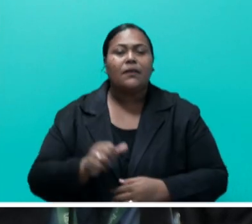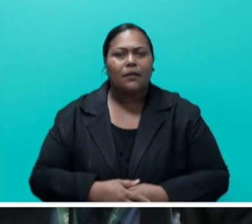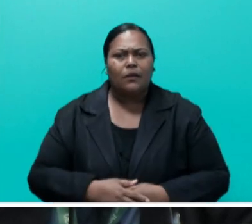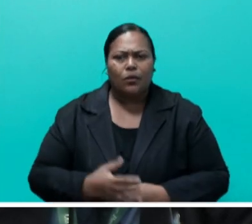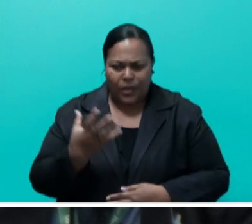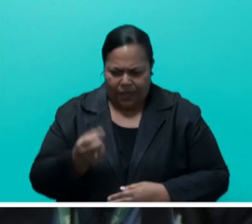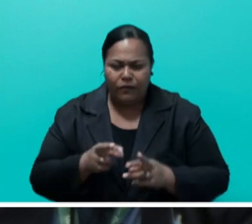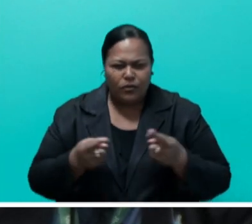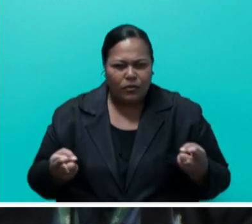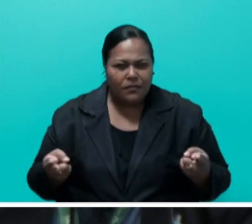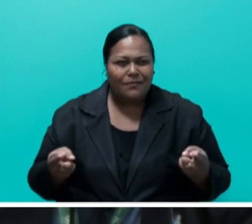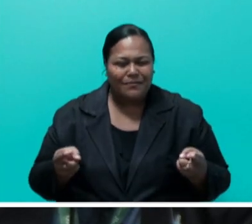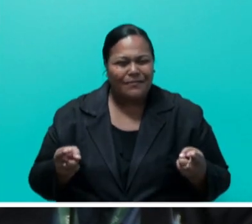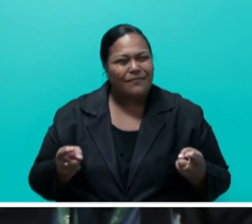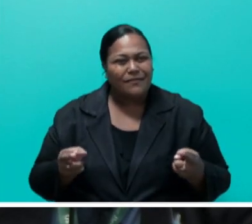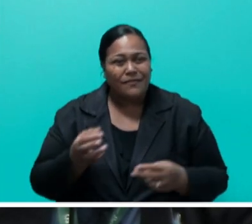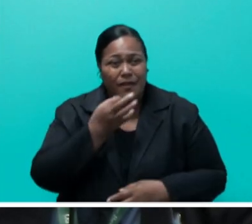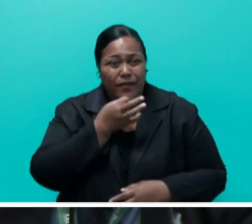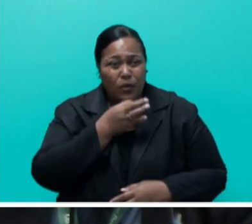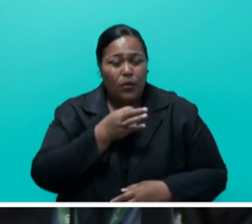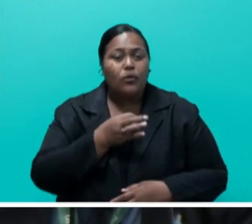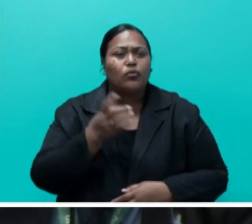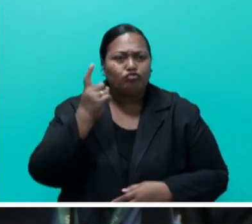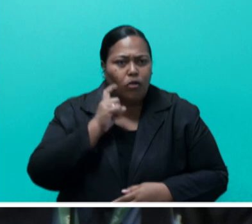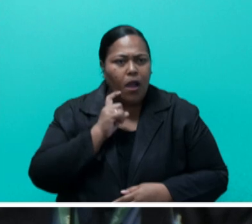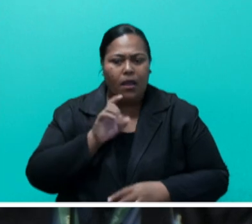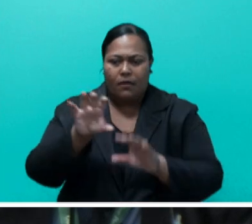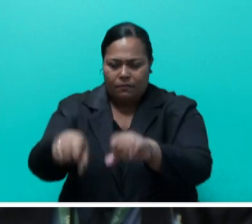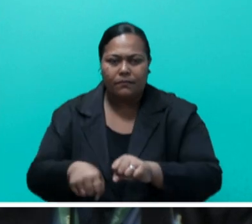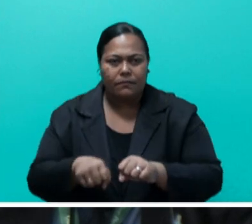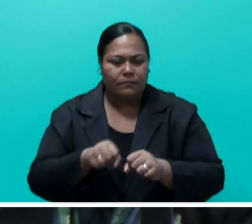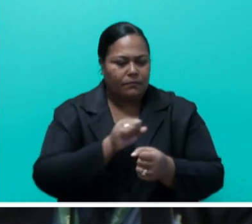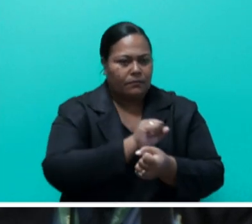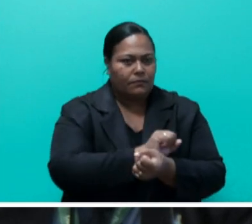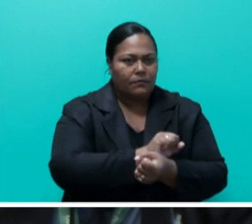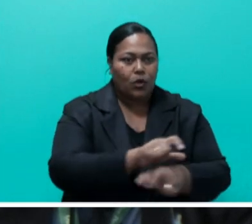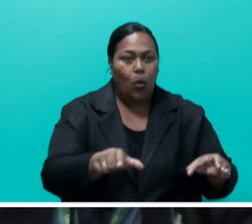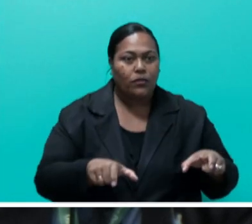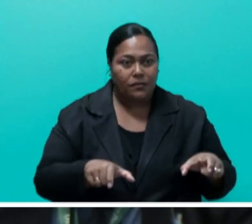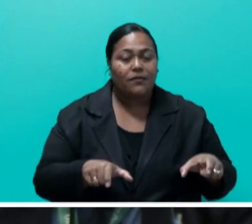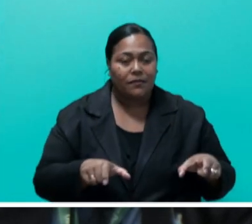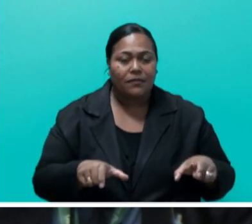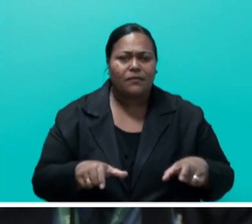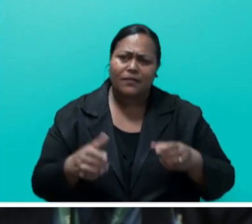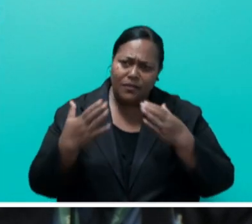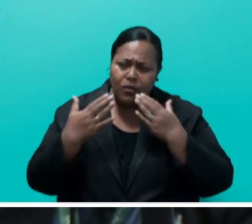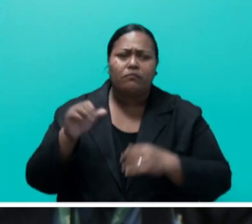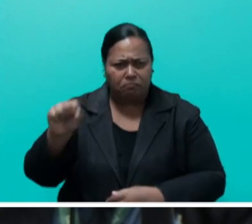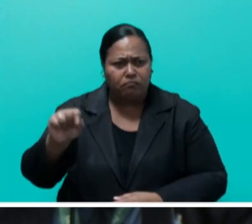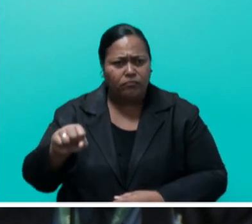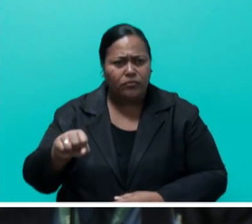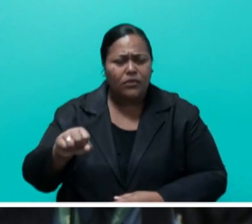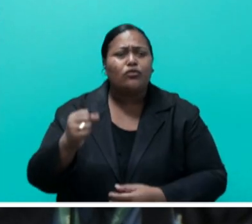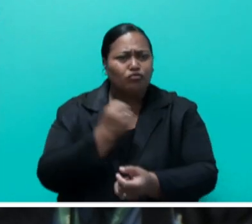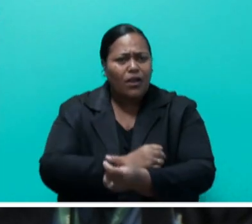have to curtail this, to bring these people to justice. So I've always acknowledged that drug is a social